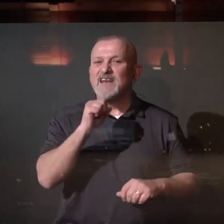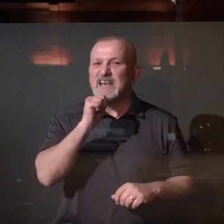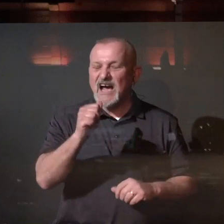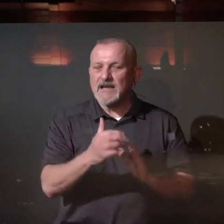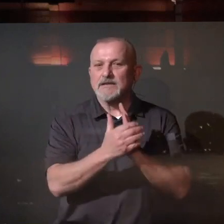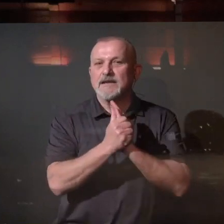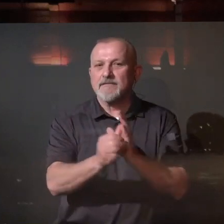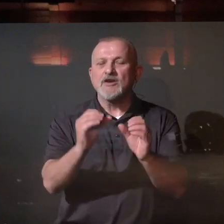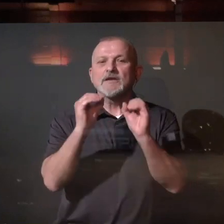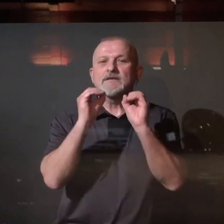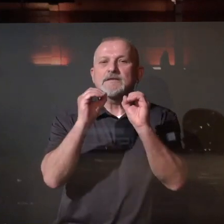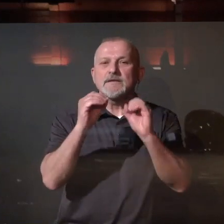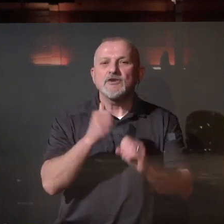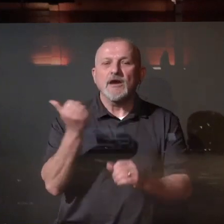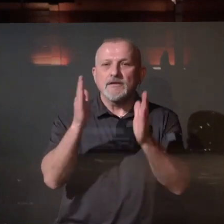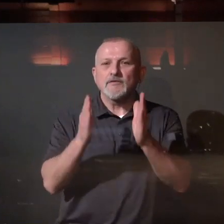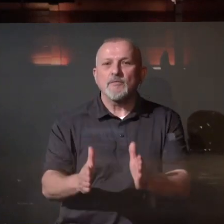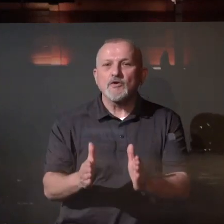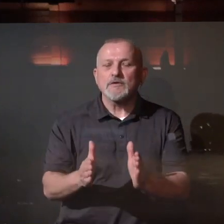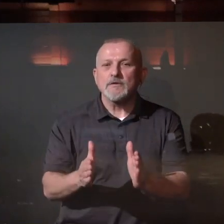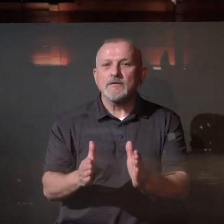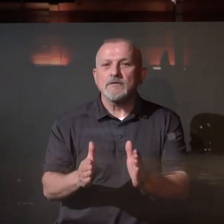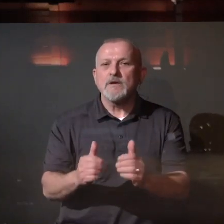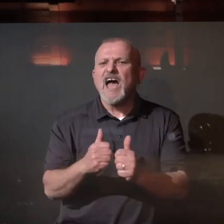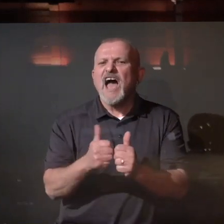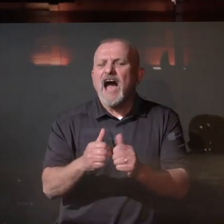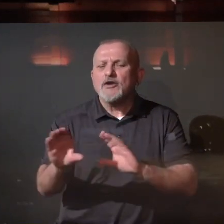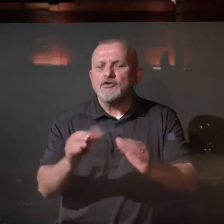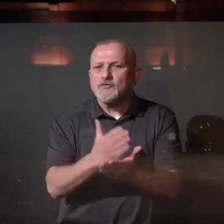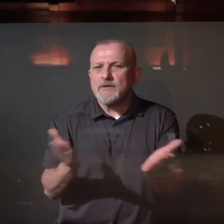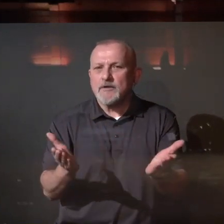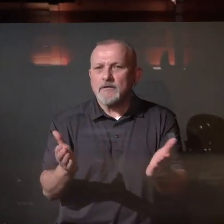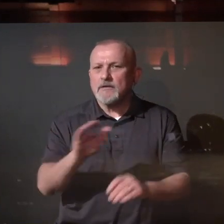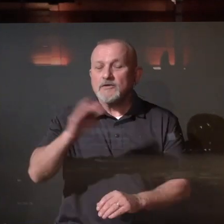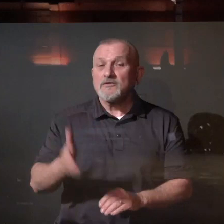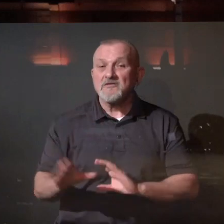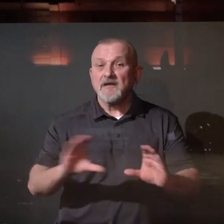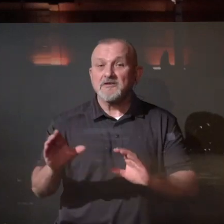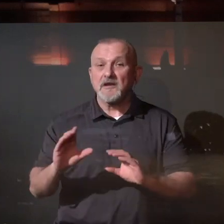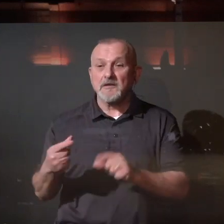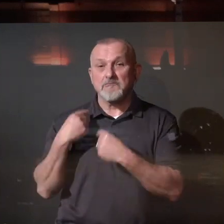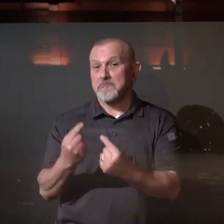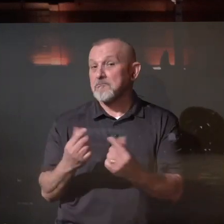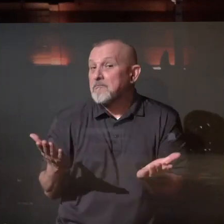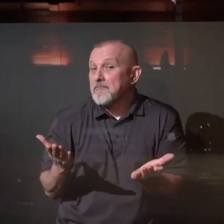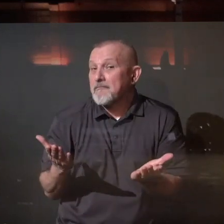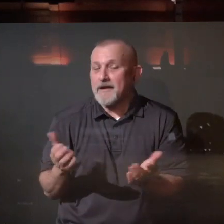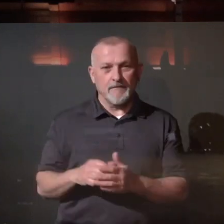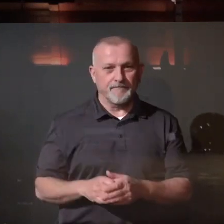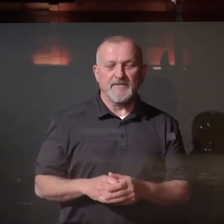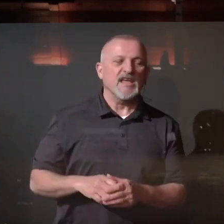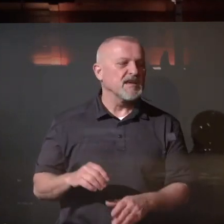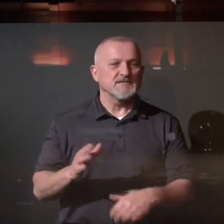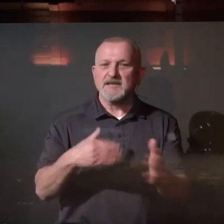giftedness to teach somebody else how to do something. Like you've never done that before. In any other